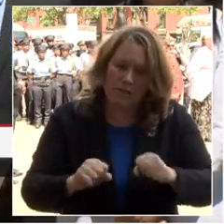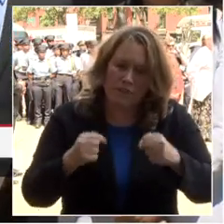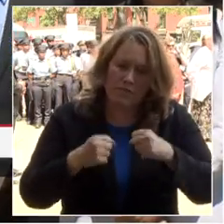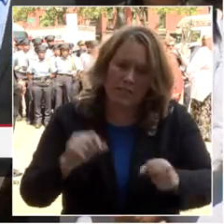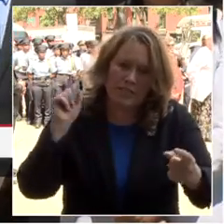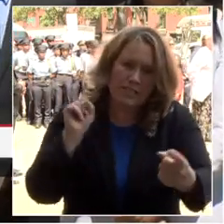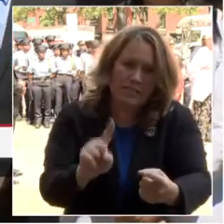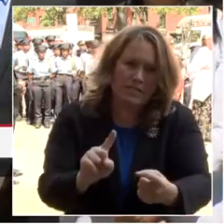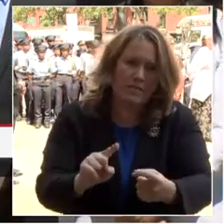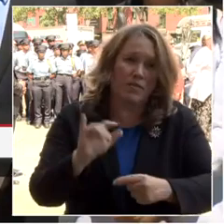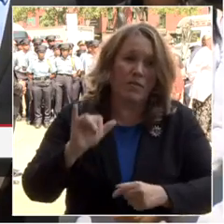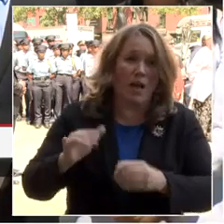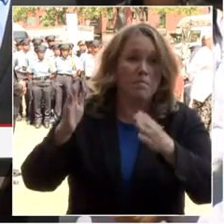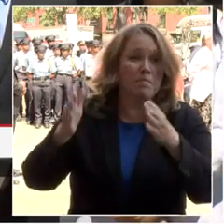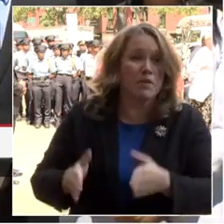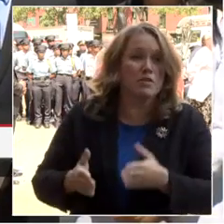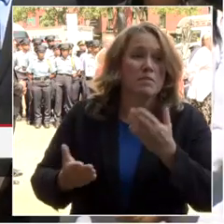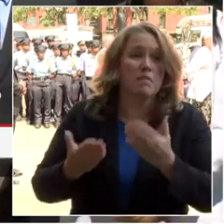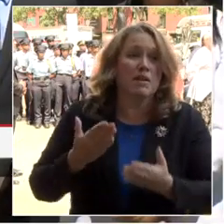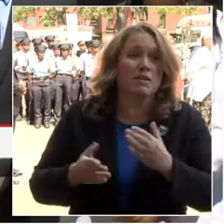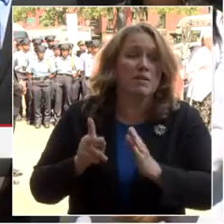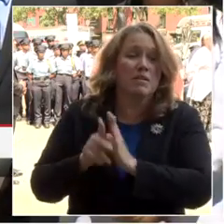in his murder.